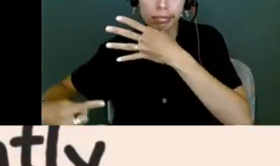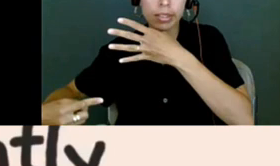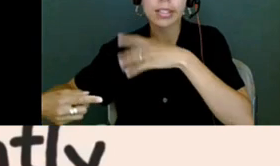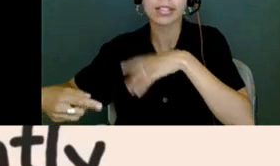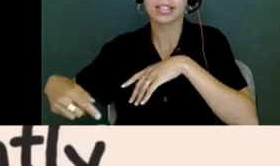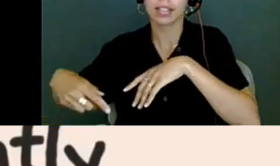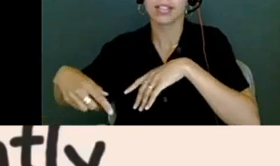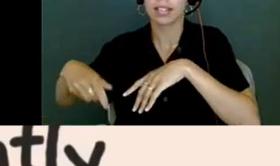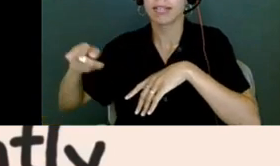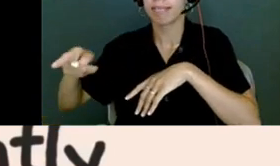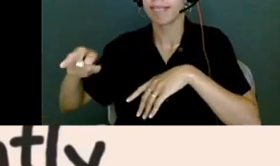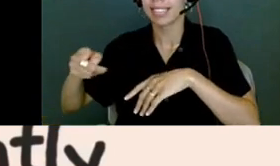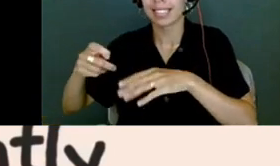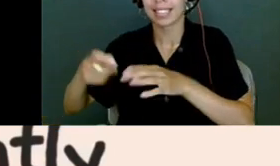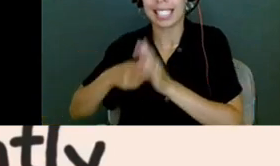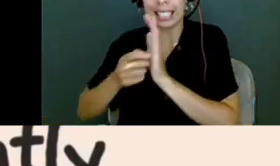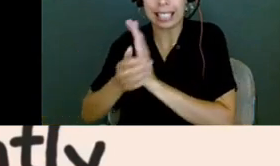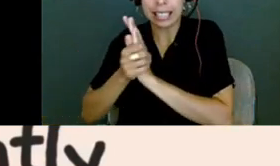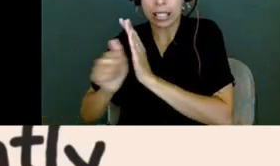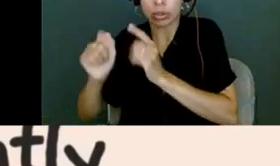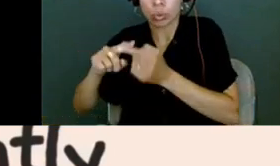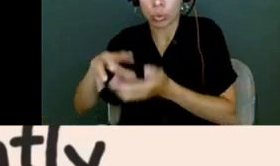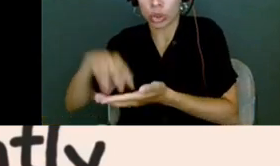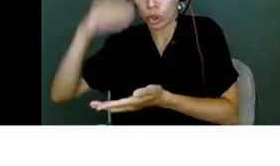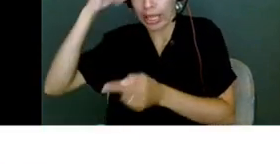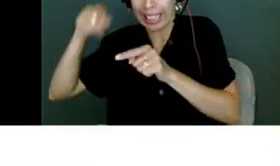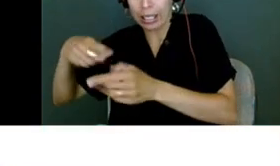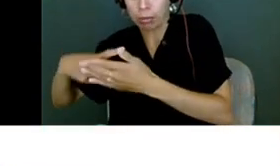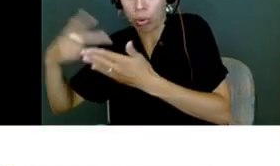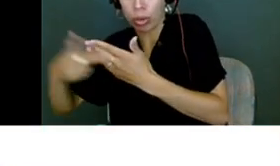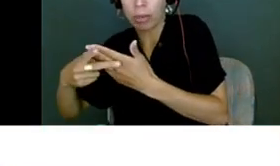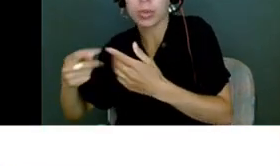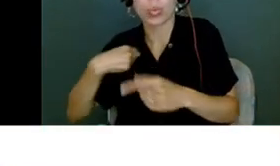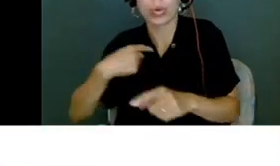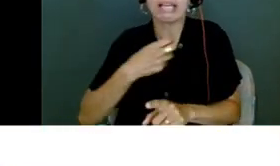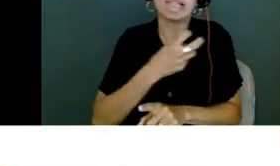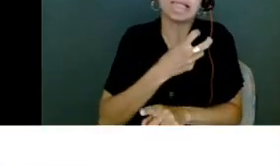to understand how to learn. All right, next slide.